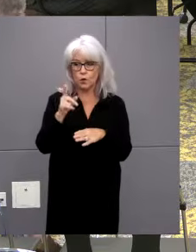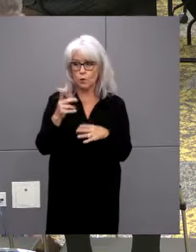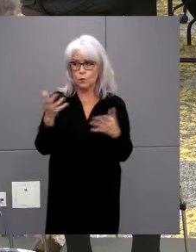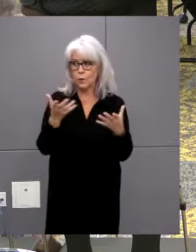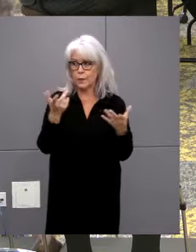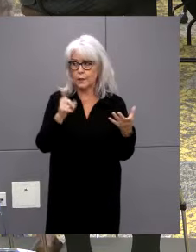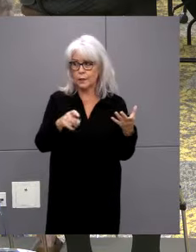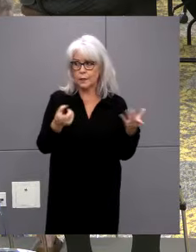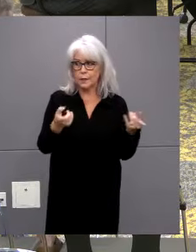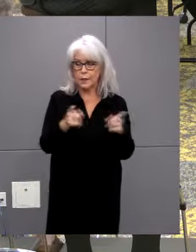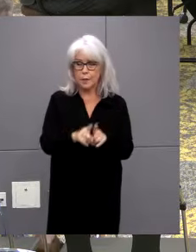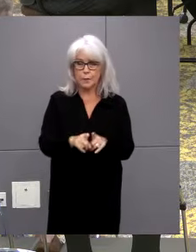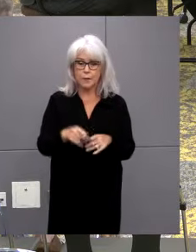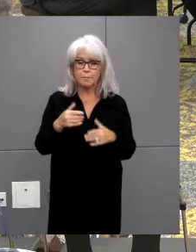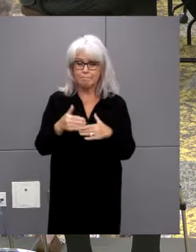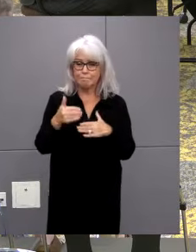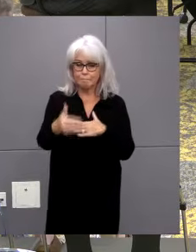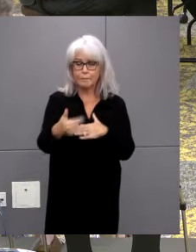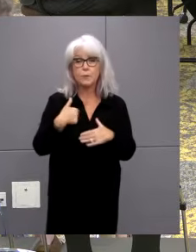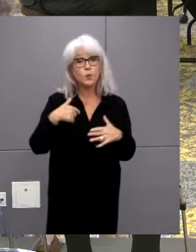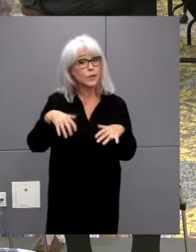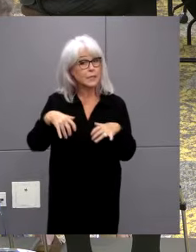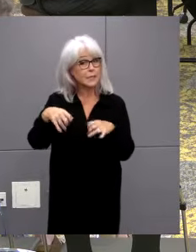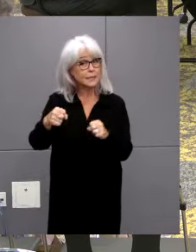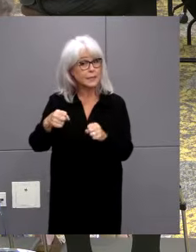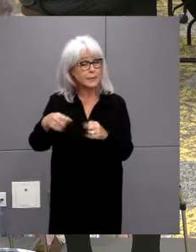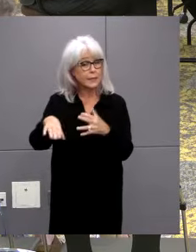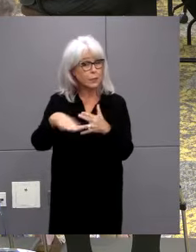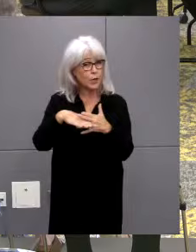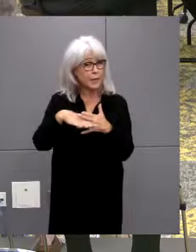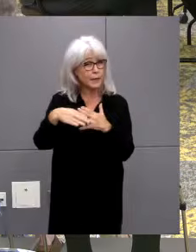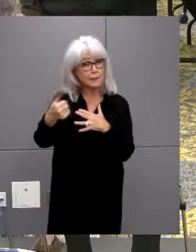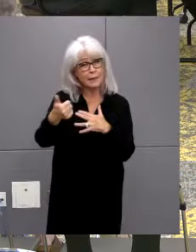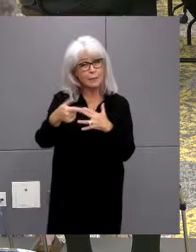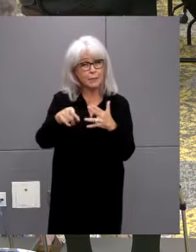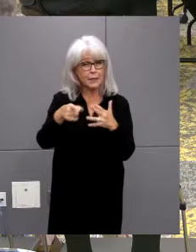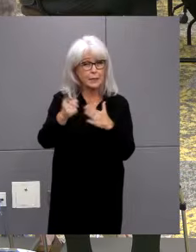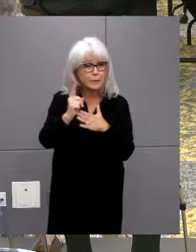done. So we'll take 10 minutes.